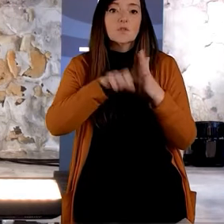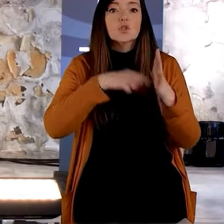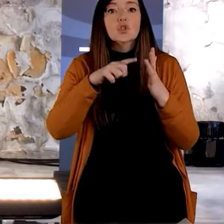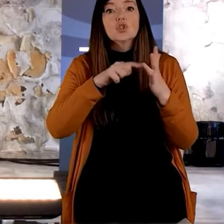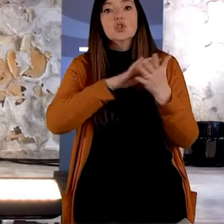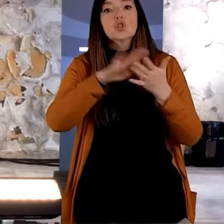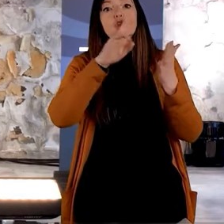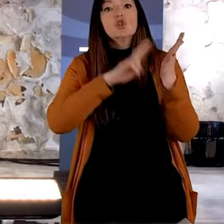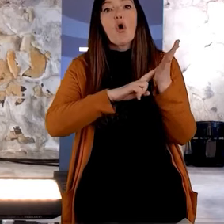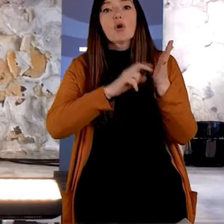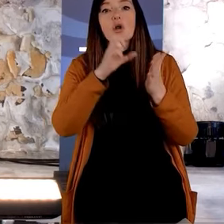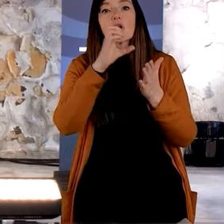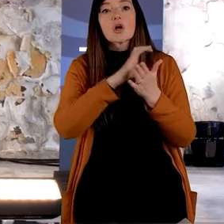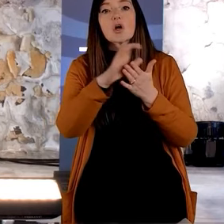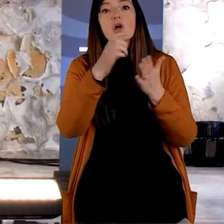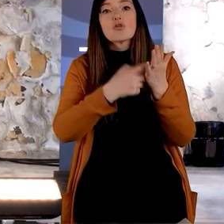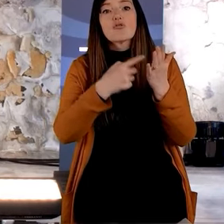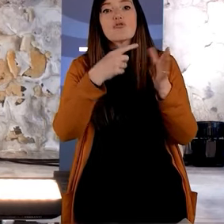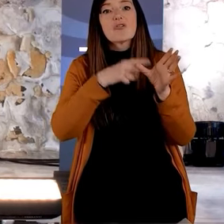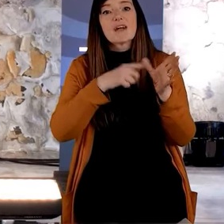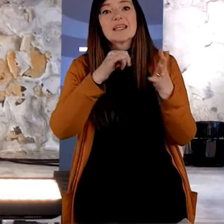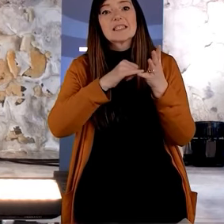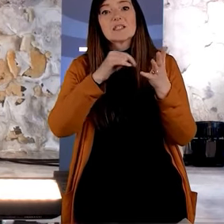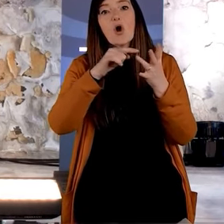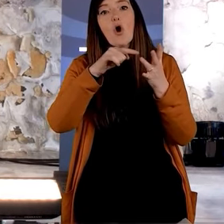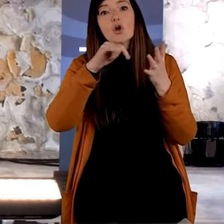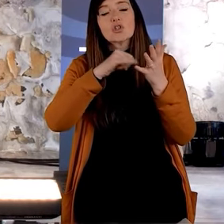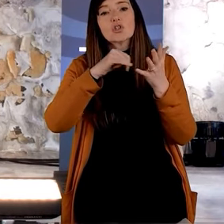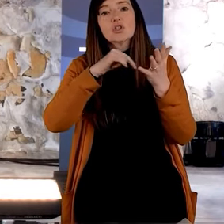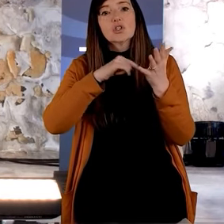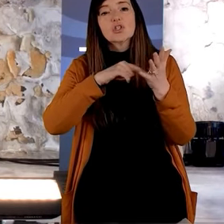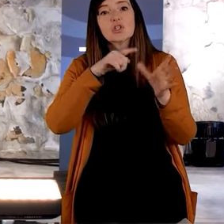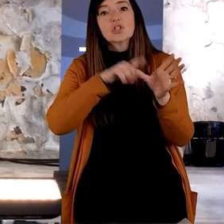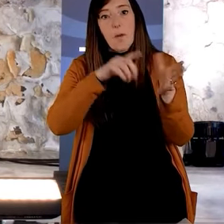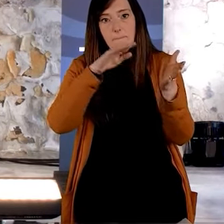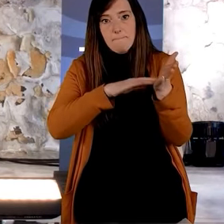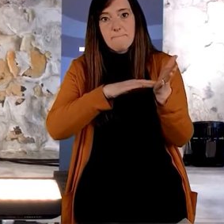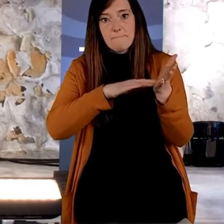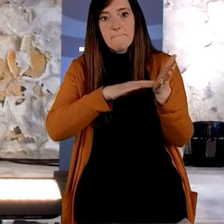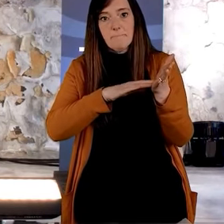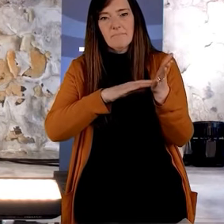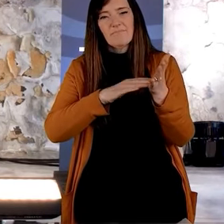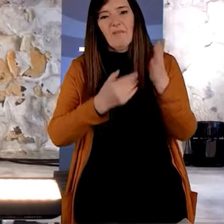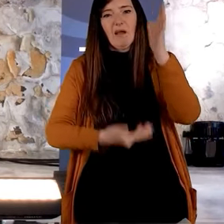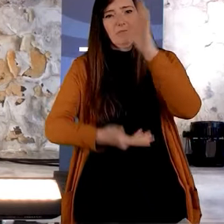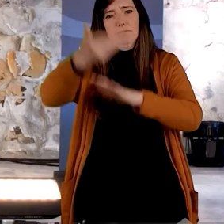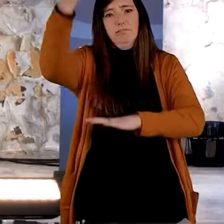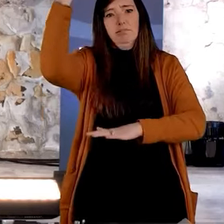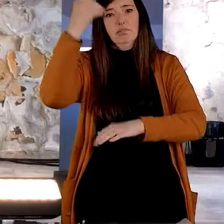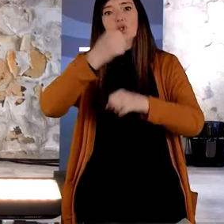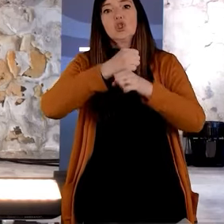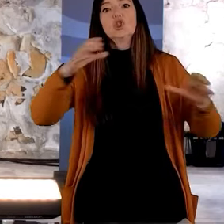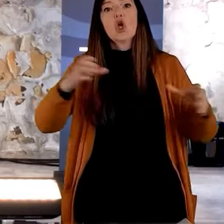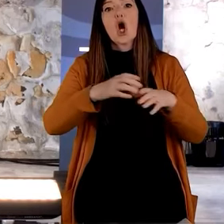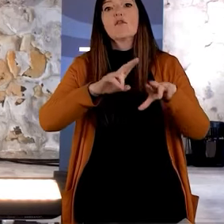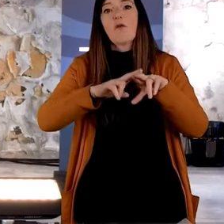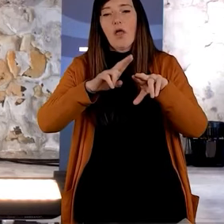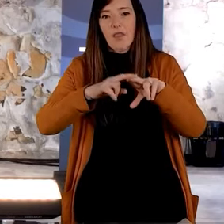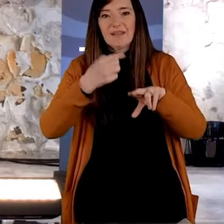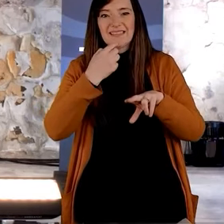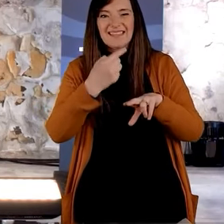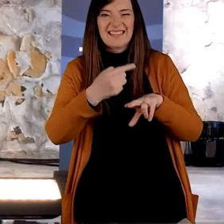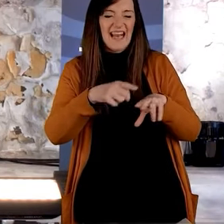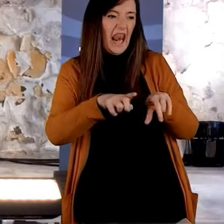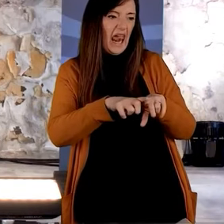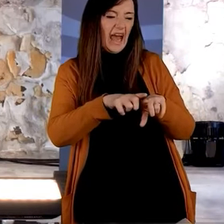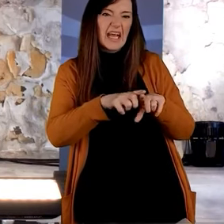soul, something stinking deep inside. But the frightening thing, I think, is the last